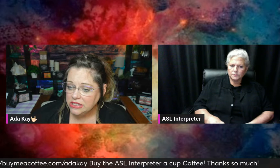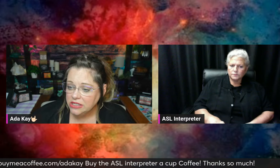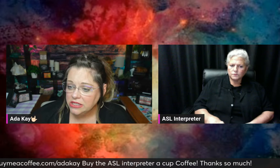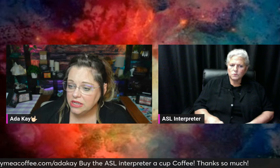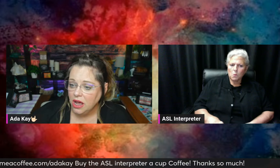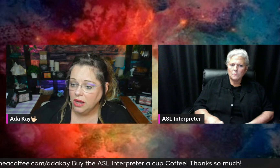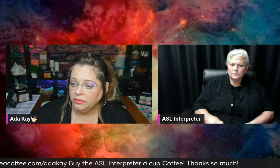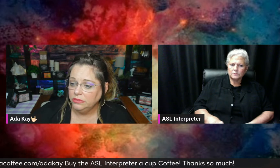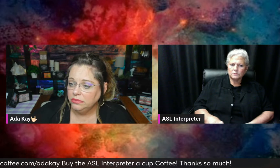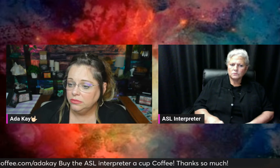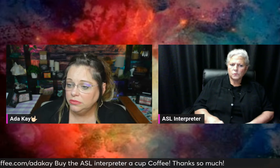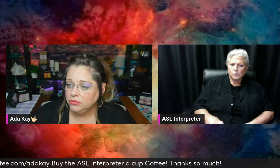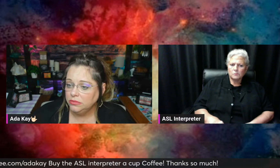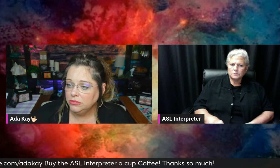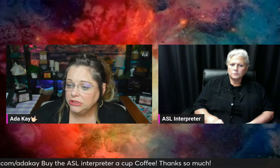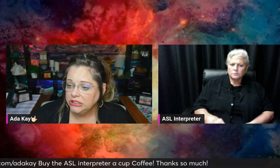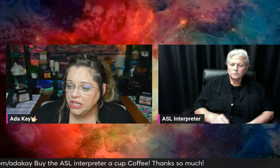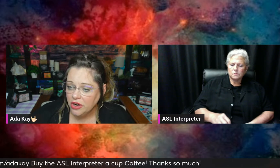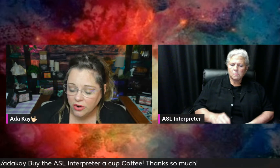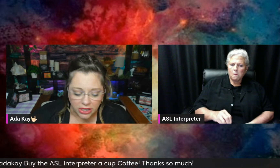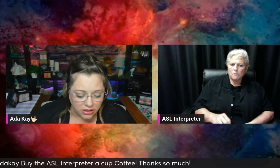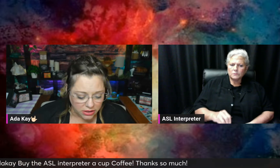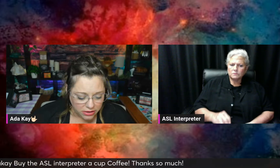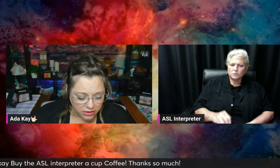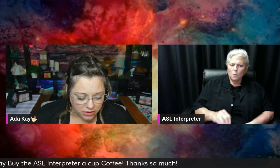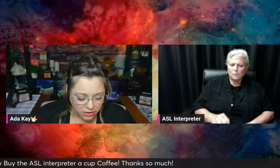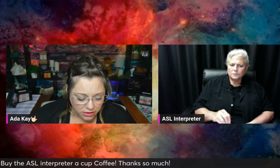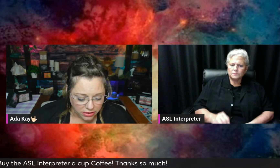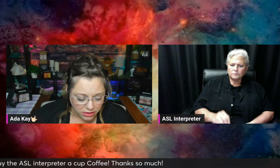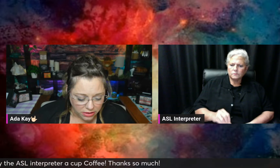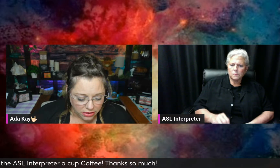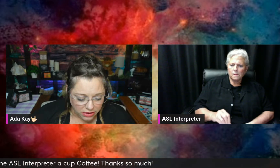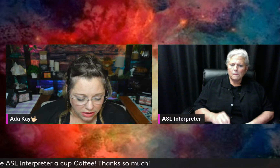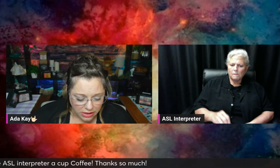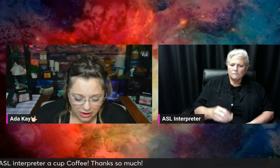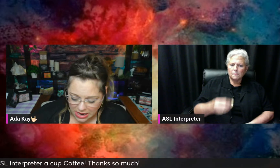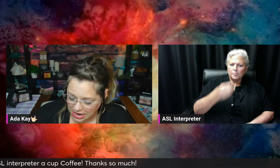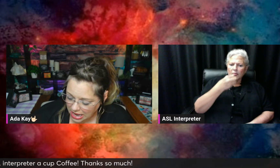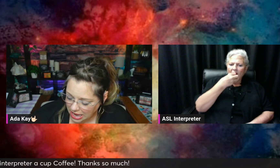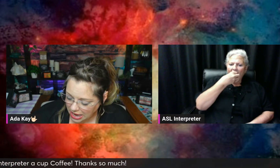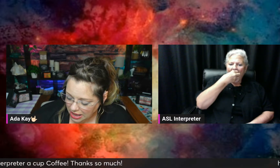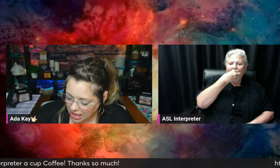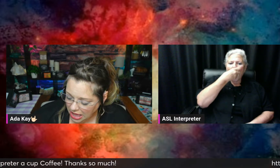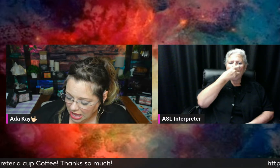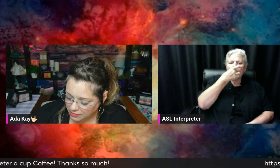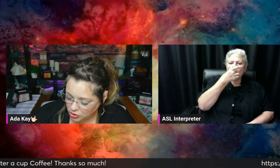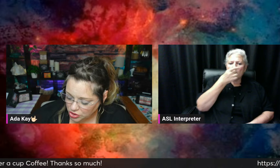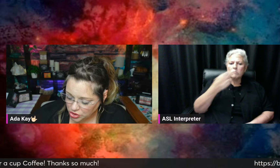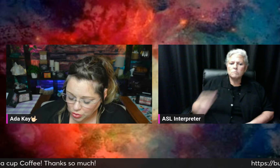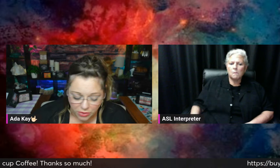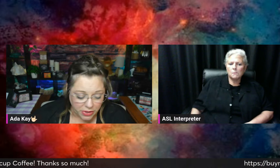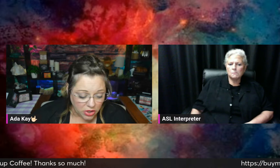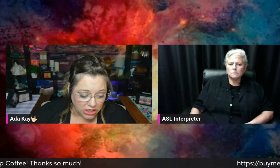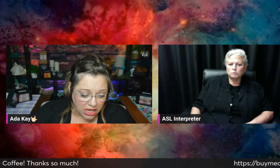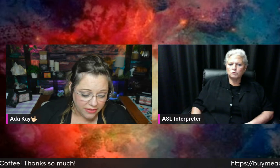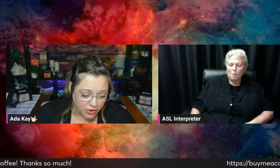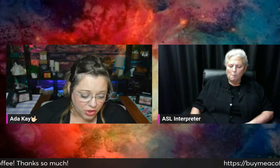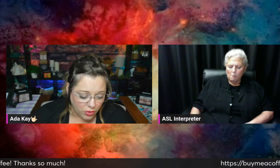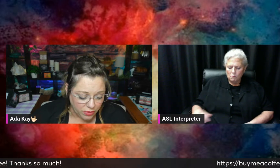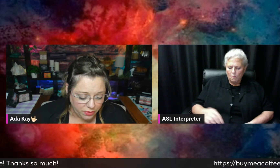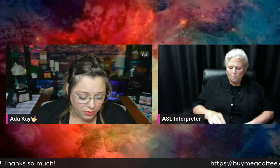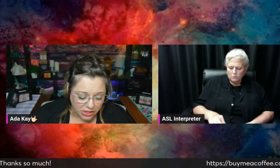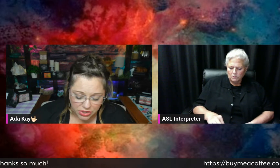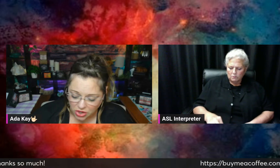Hey, is this Cindy RN? This is Cindy RN. How are you? I'm good. Do you want to be on live or